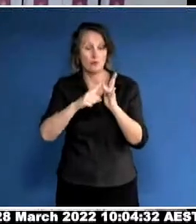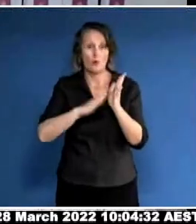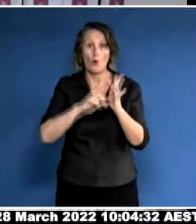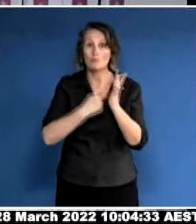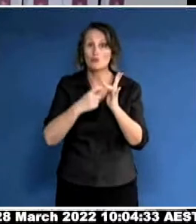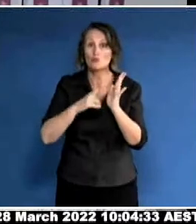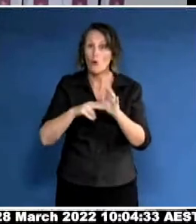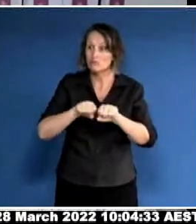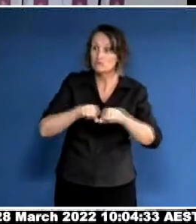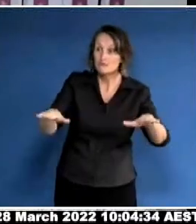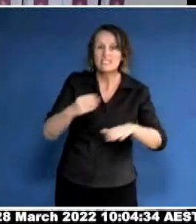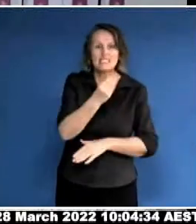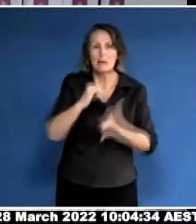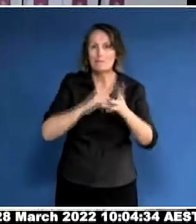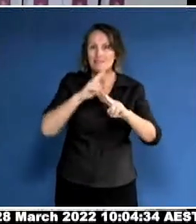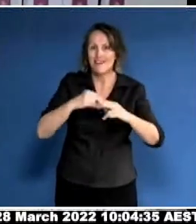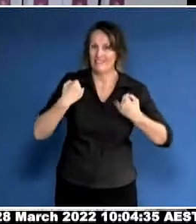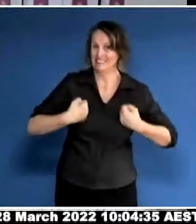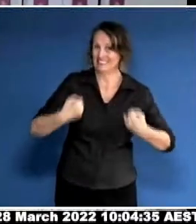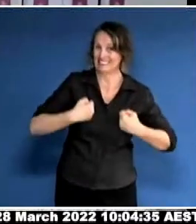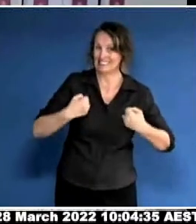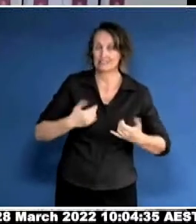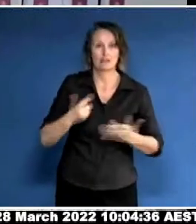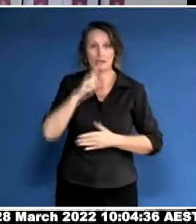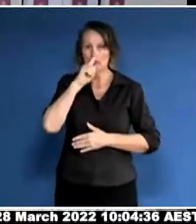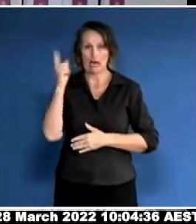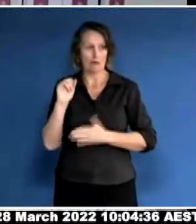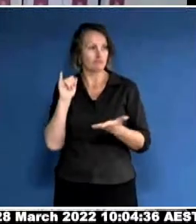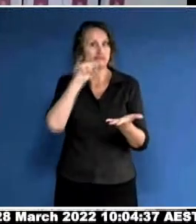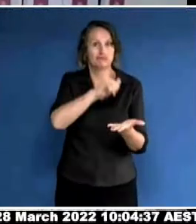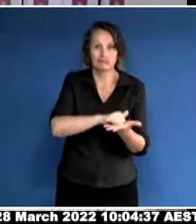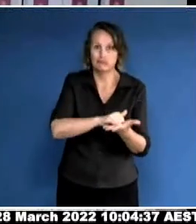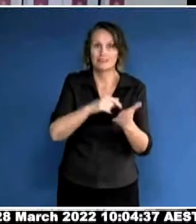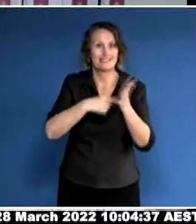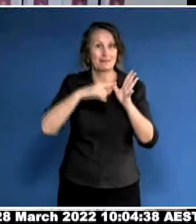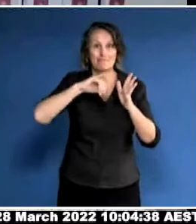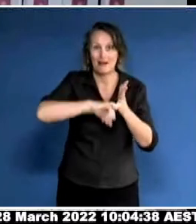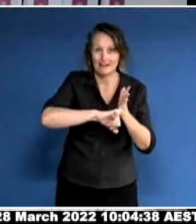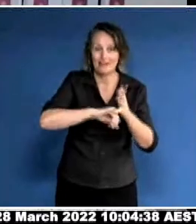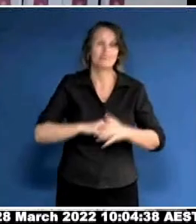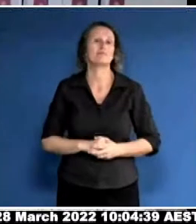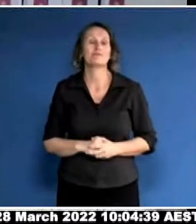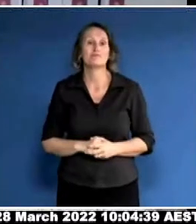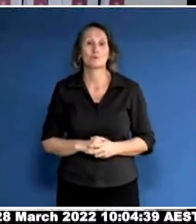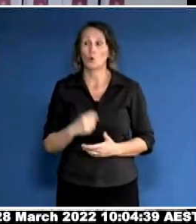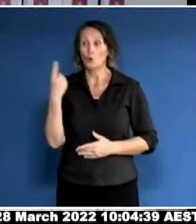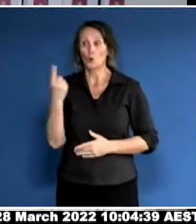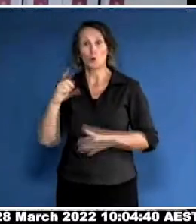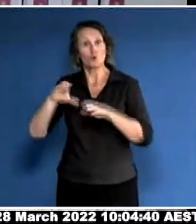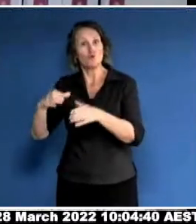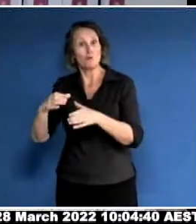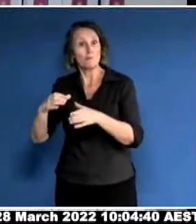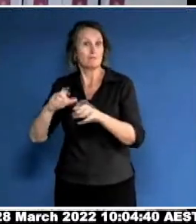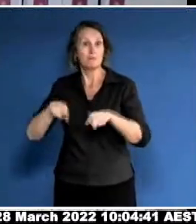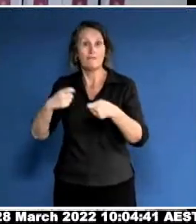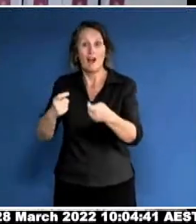staff have been unable to travel to Hobart, while Law and Order, which provides the admirable technical support for the hearing, has had